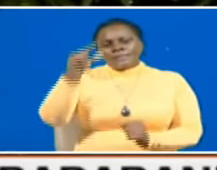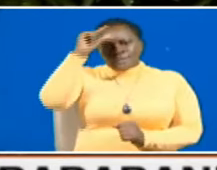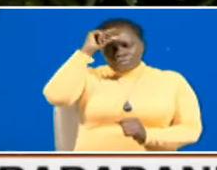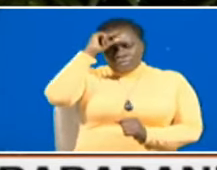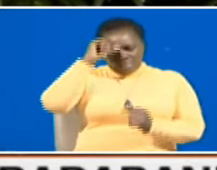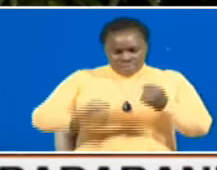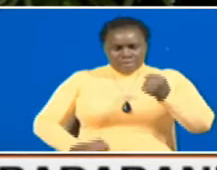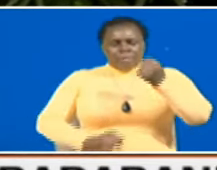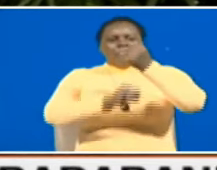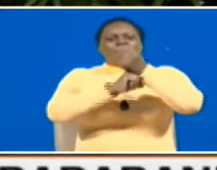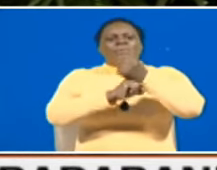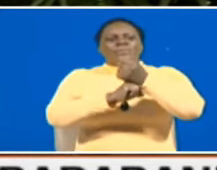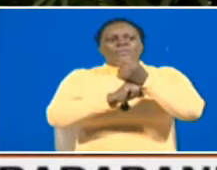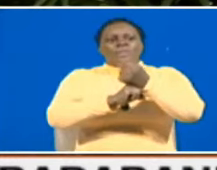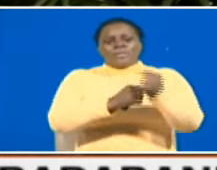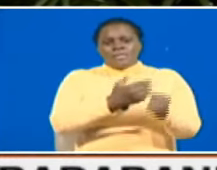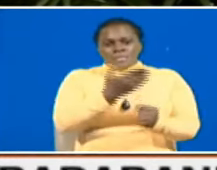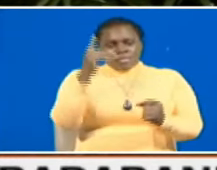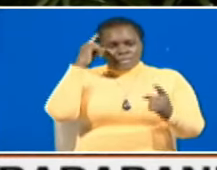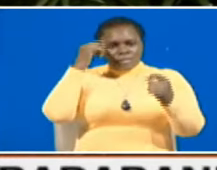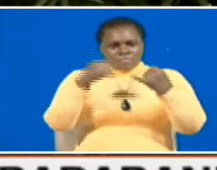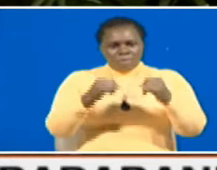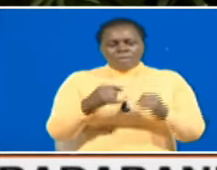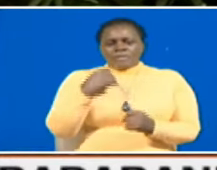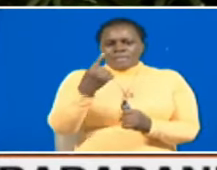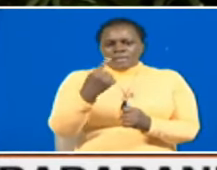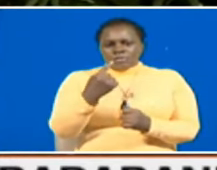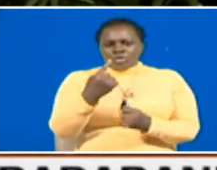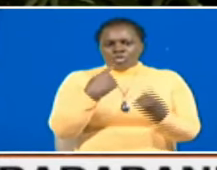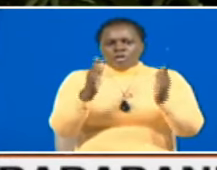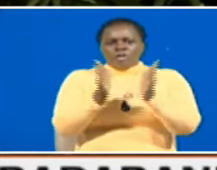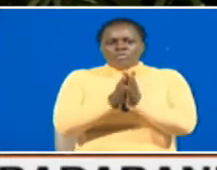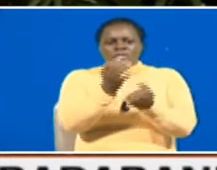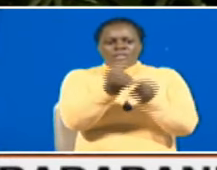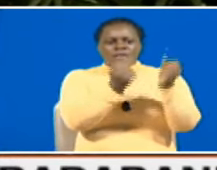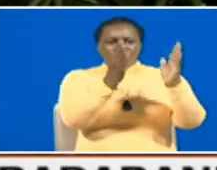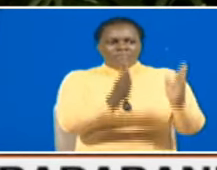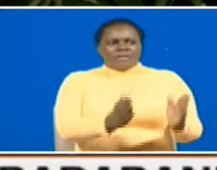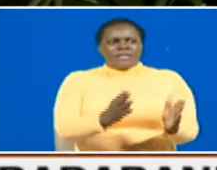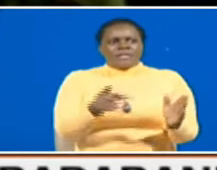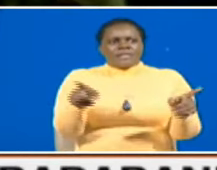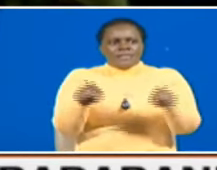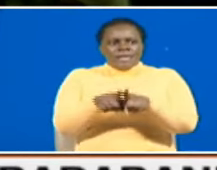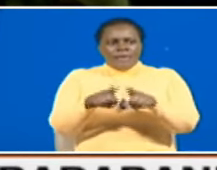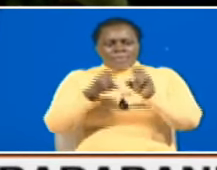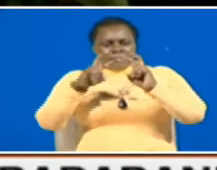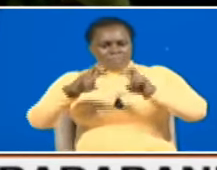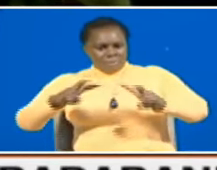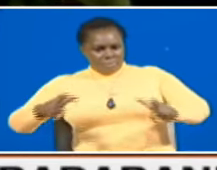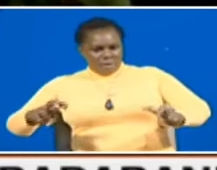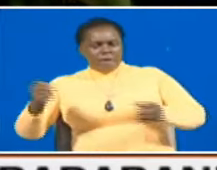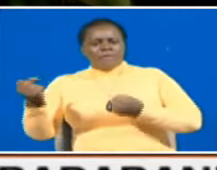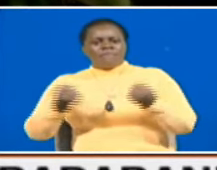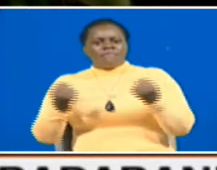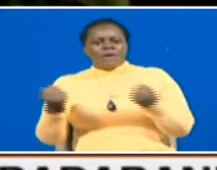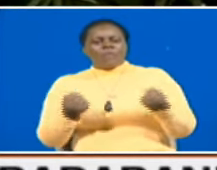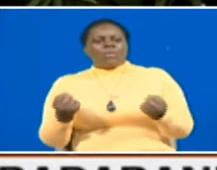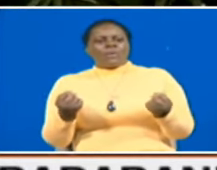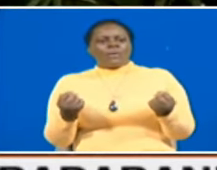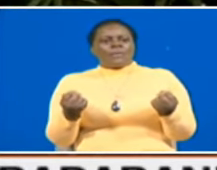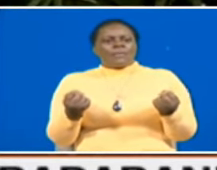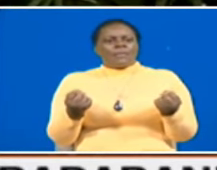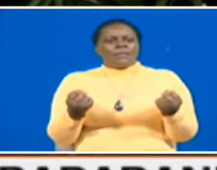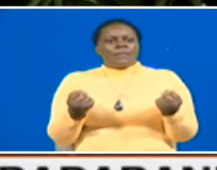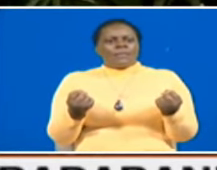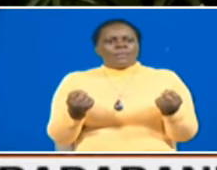really support those clinics because we are talking to the drivers and we are even inspecting the vehicles using NTSA.